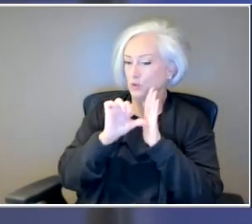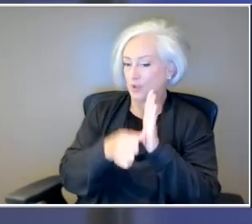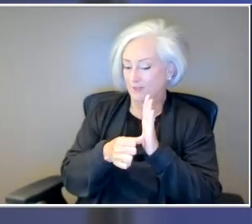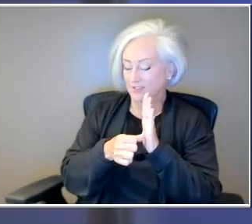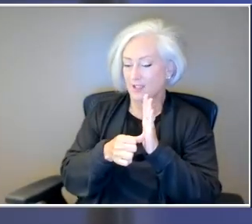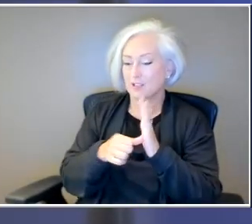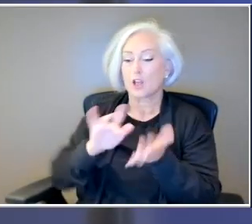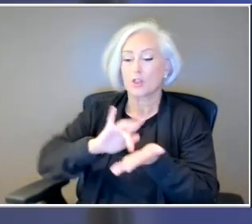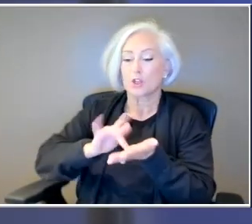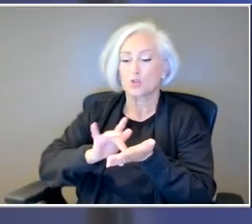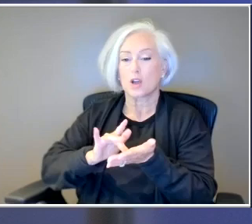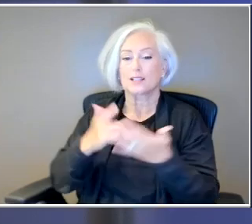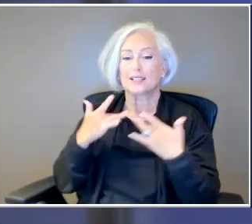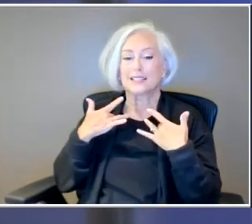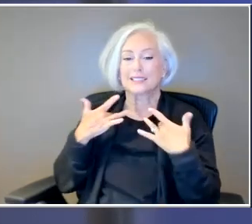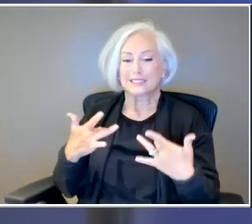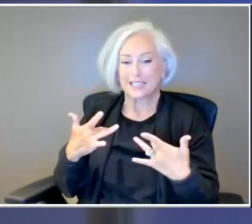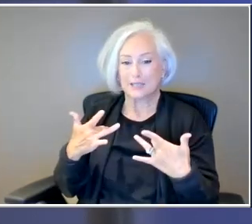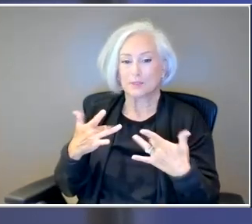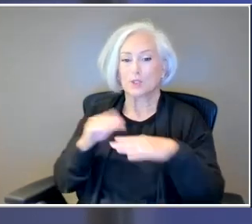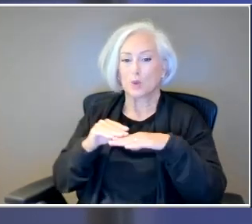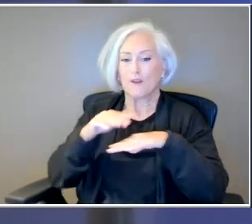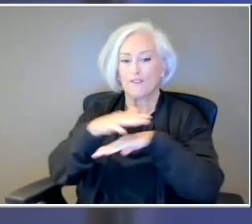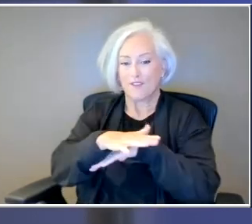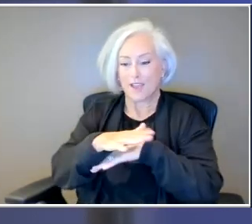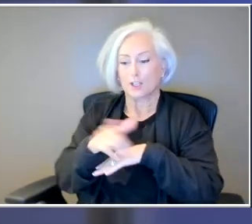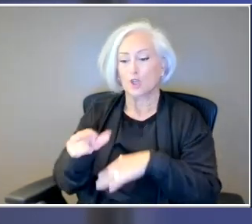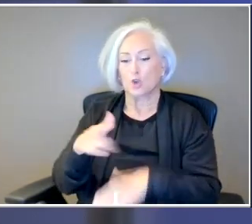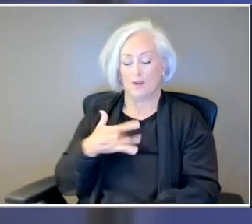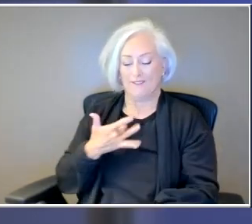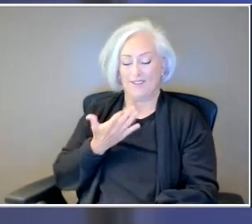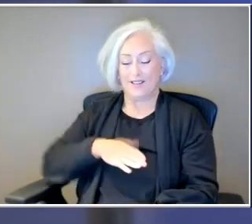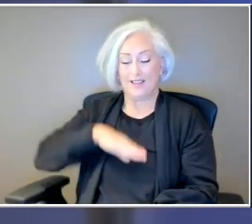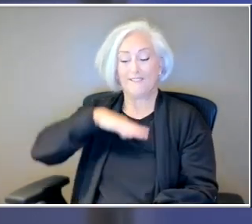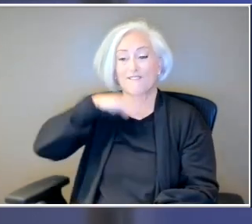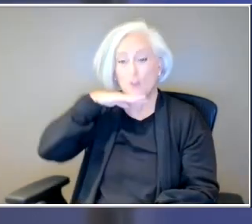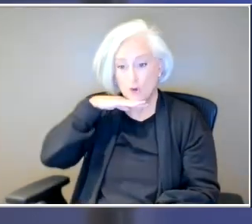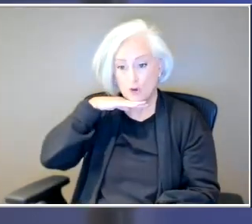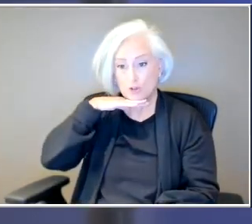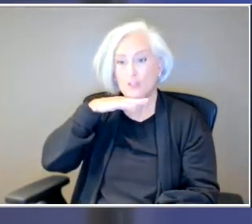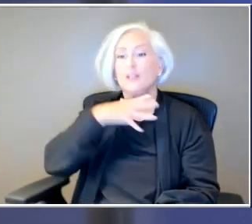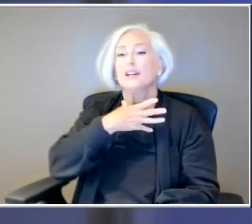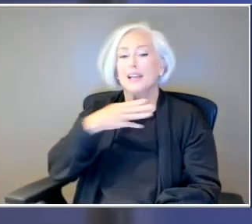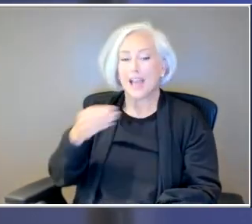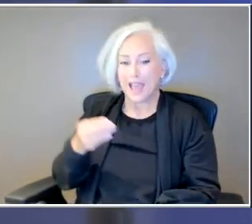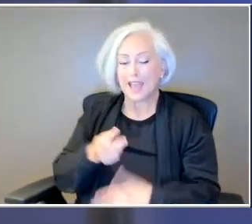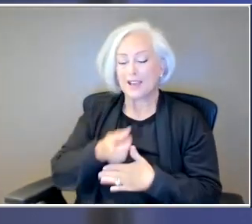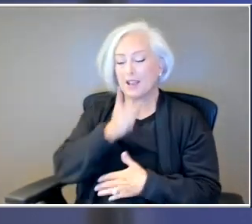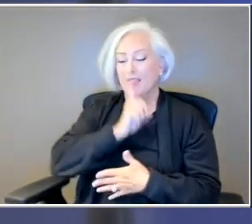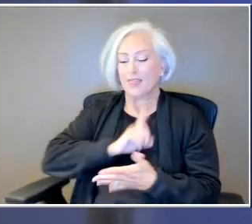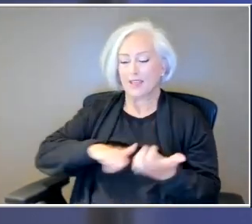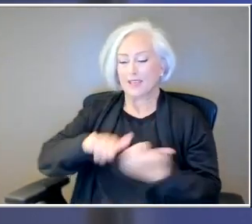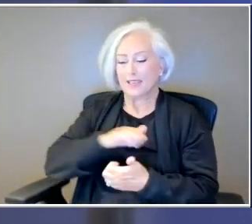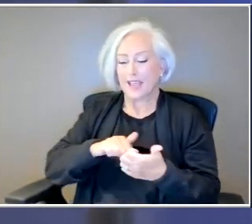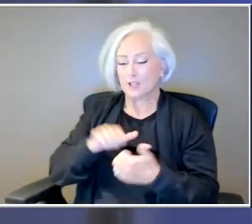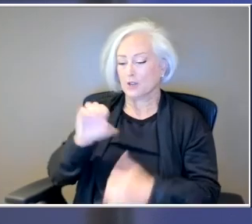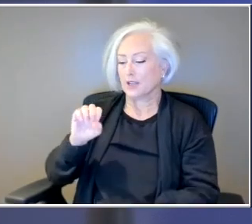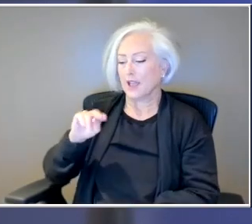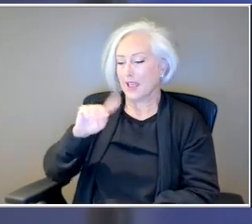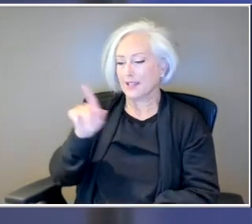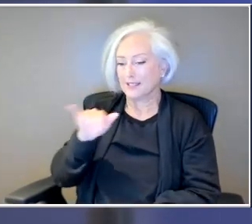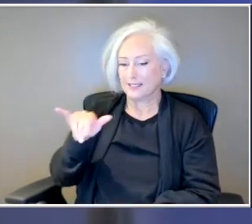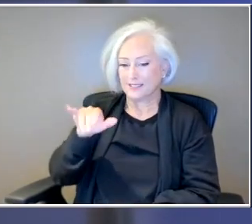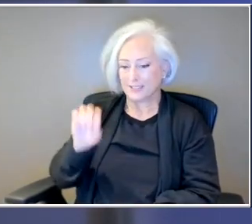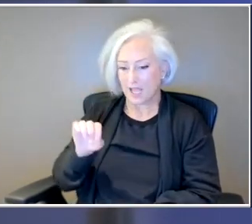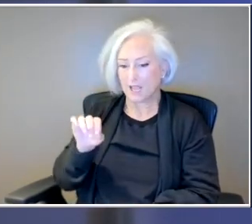affect satiety, so it makes you more full. It also slows down the gastric emptying, so it makes one of the reasons it makes you stay full